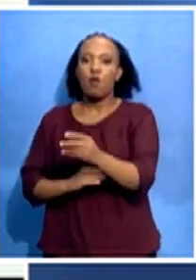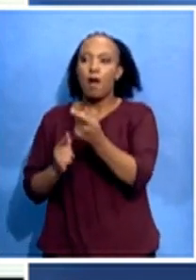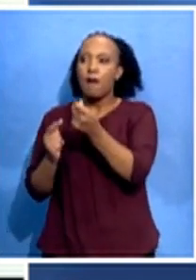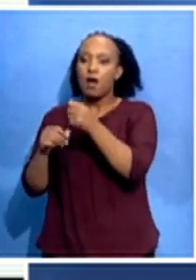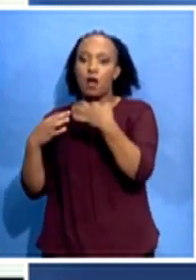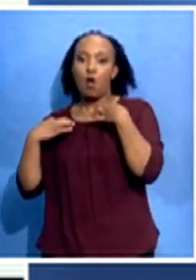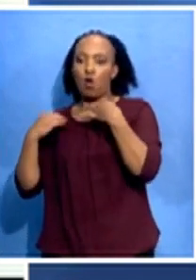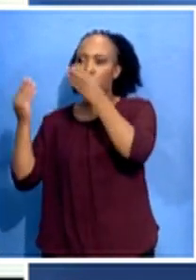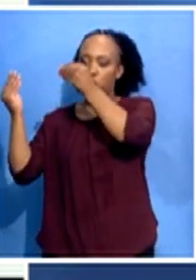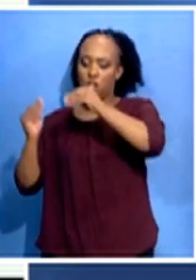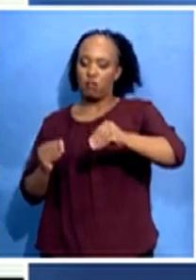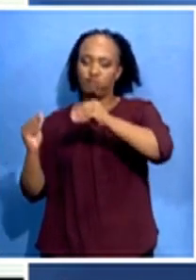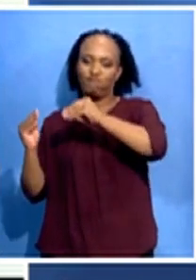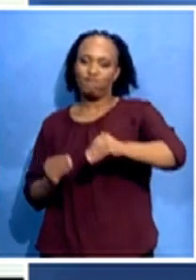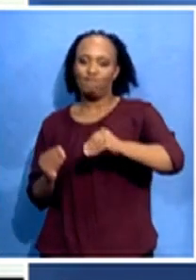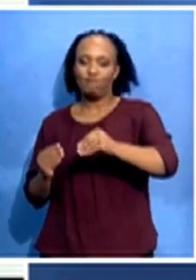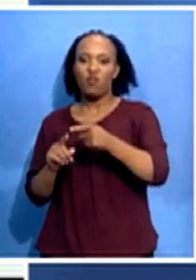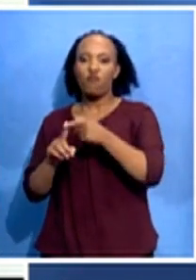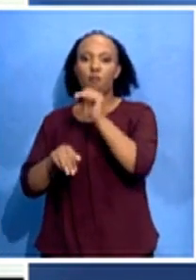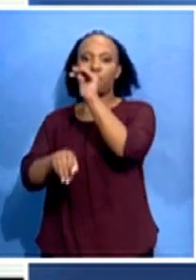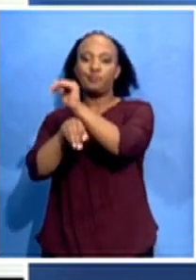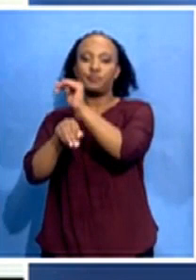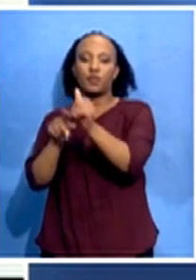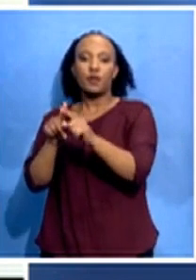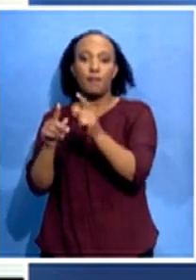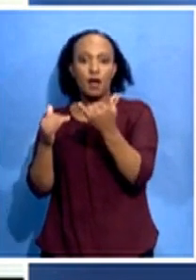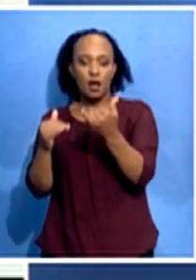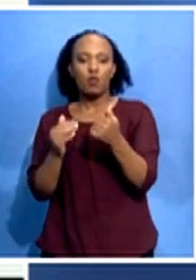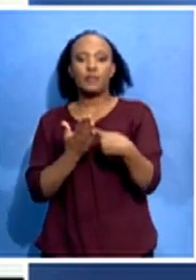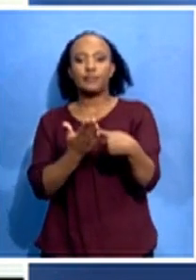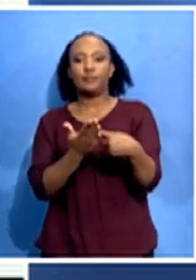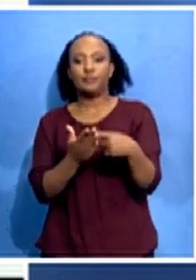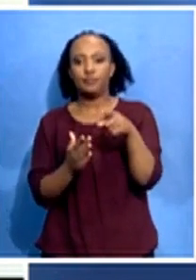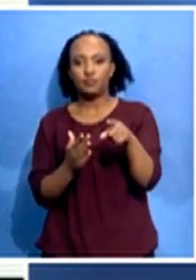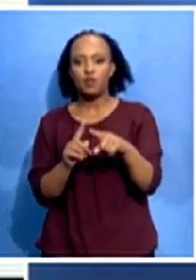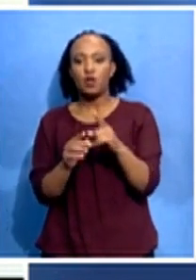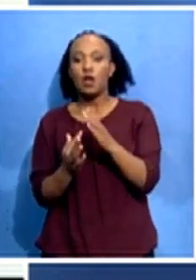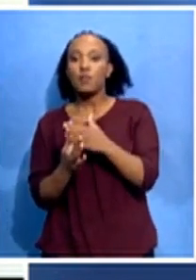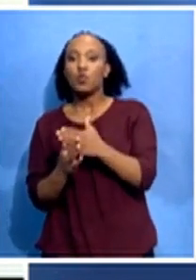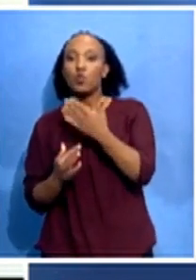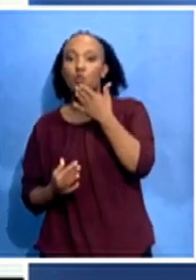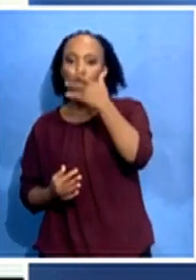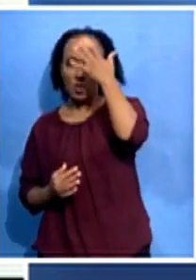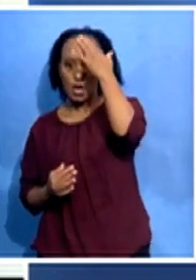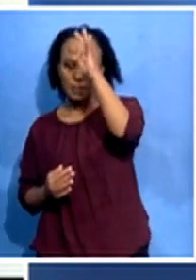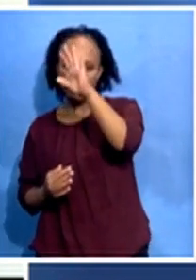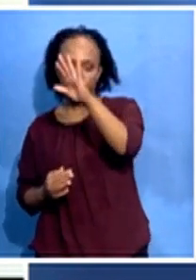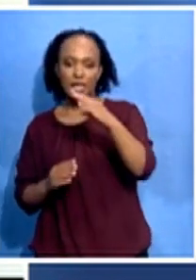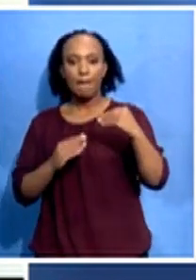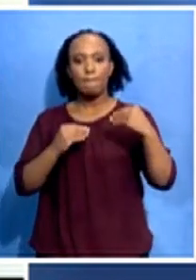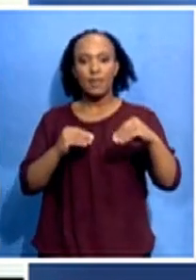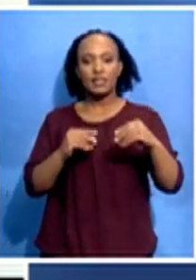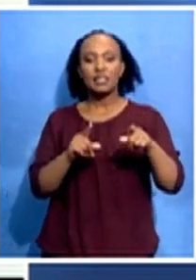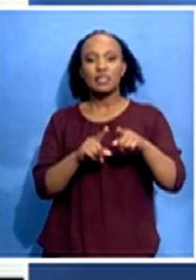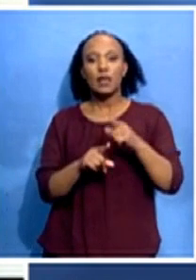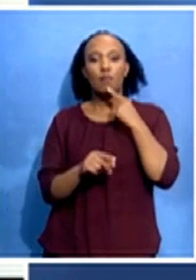and debates that need to take place between government, business, and trade unions. And I want to just add that